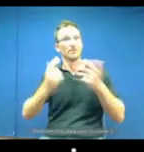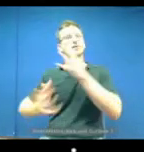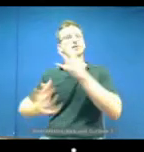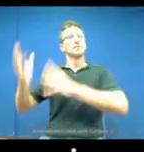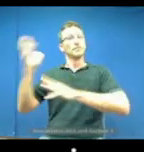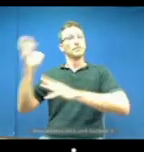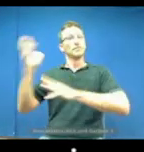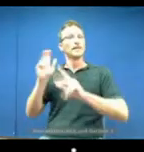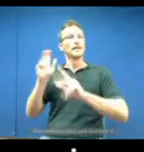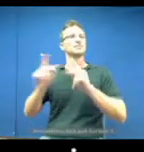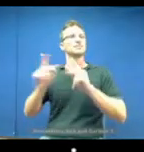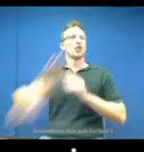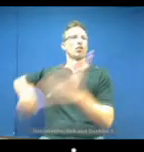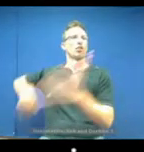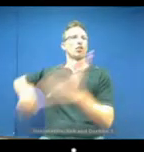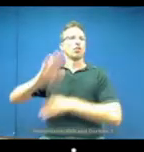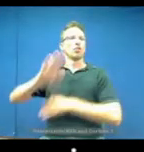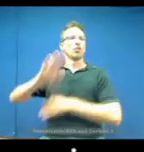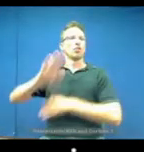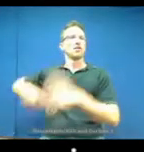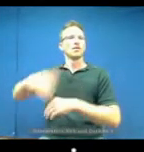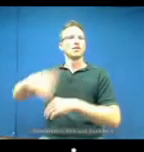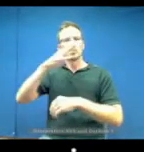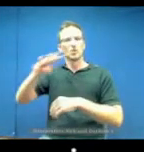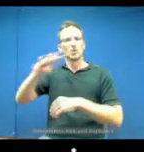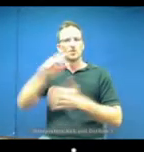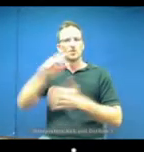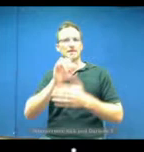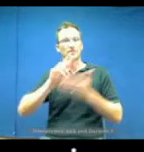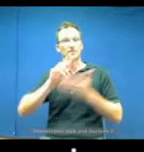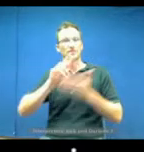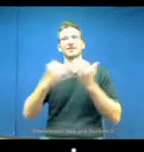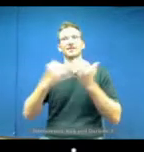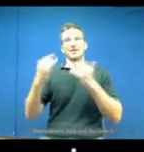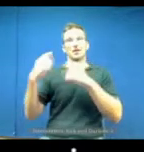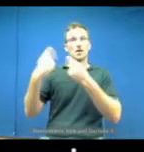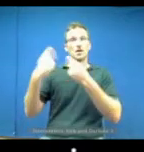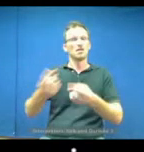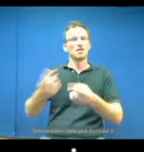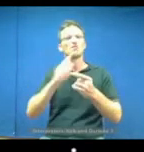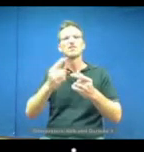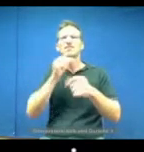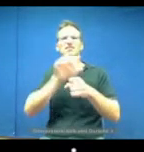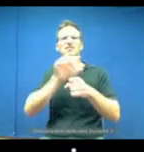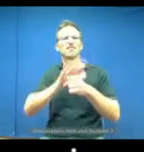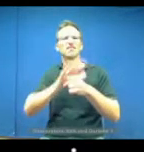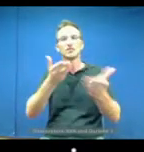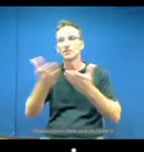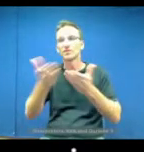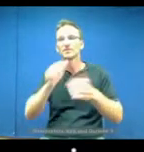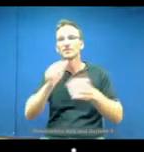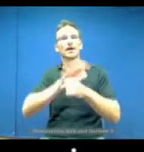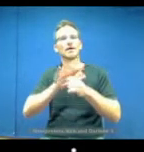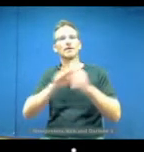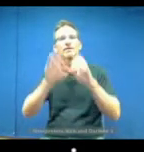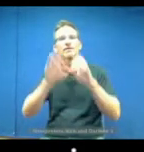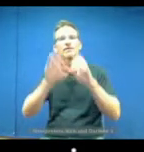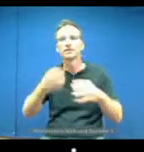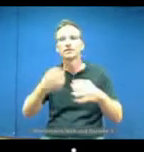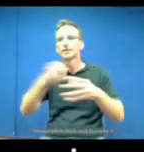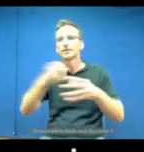there is a lack of services, counseling, and quality emergency public or private housing to provide a place to